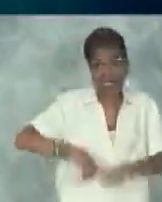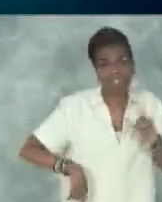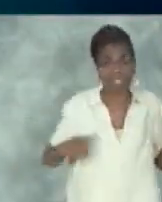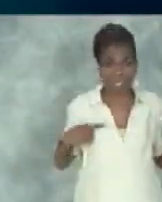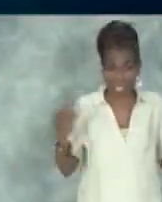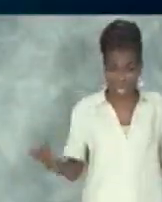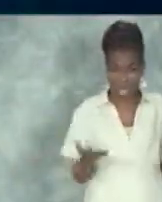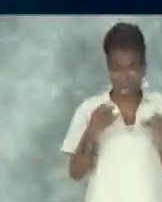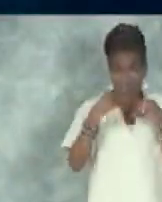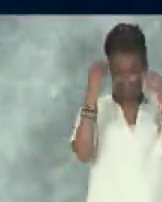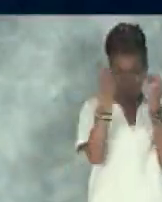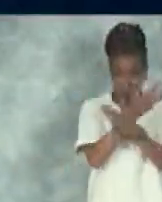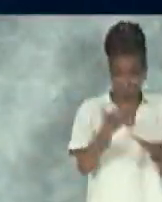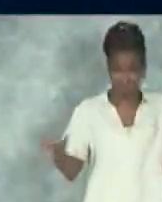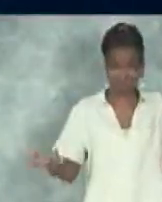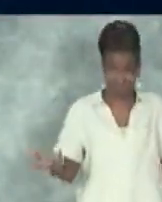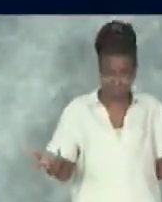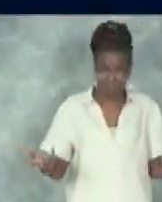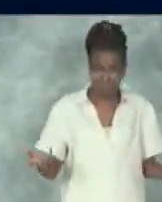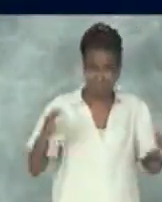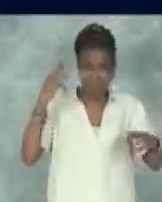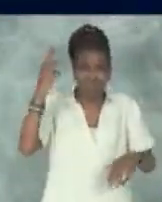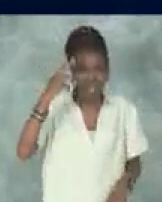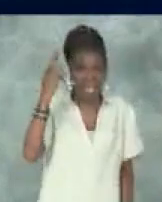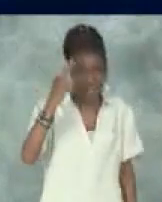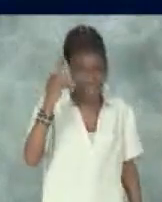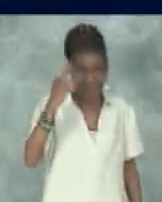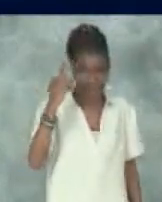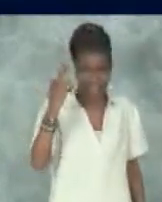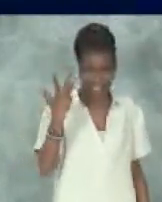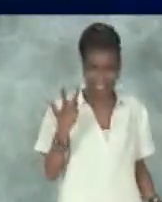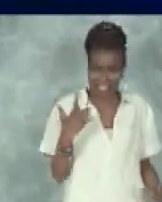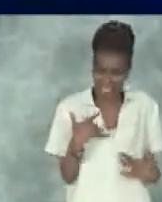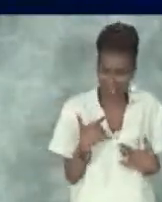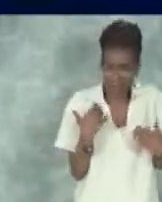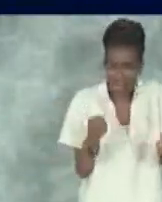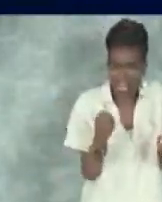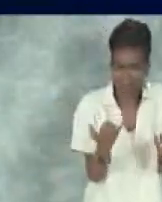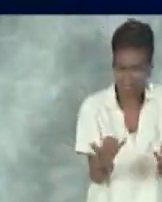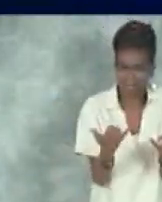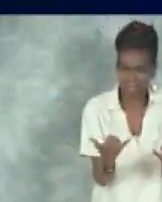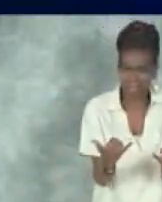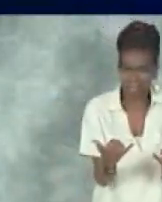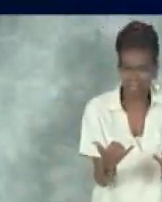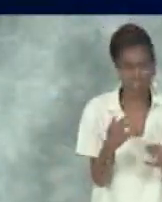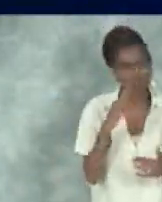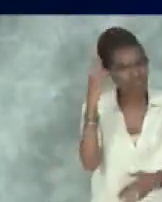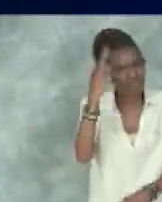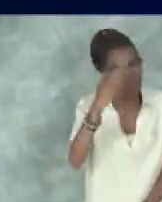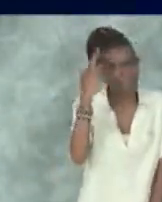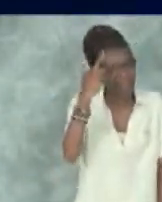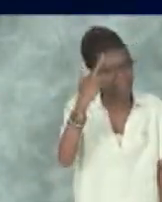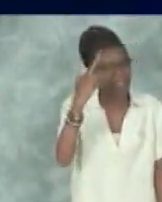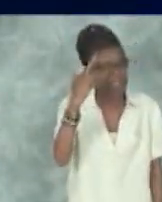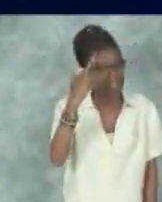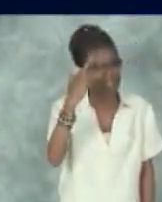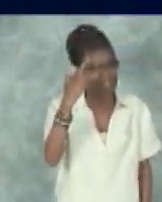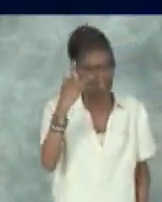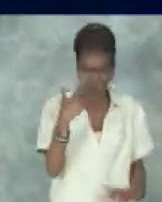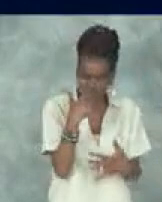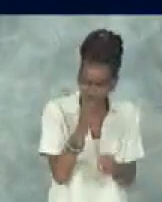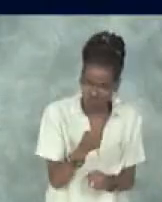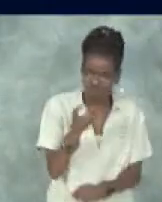tell you that you've got a reason to have confidence. You've got a reason to